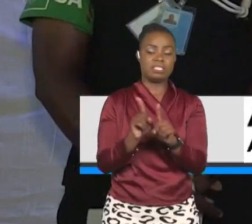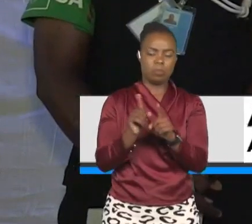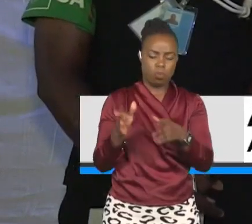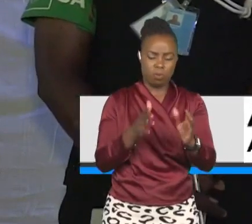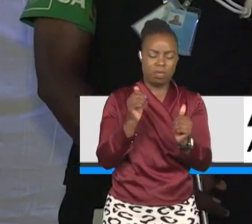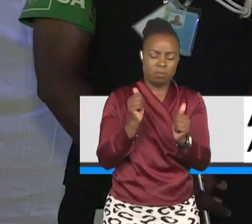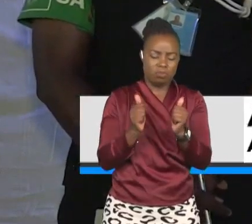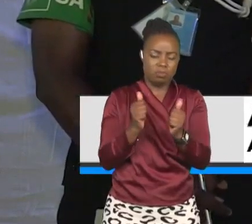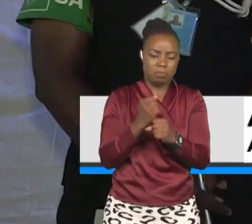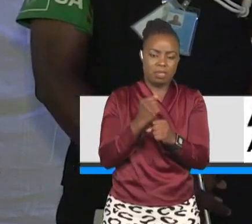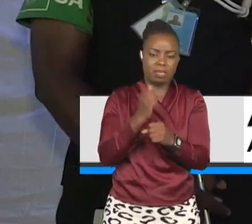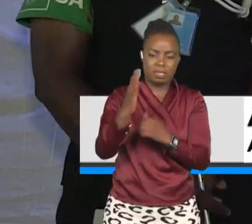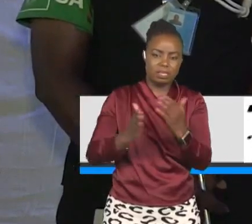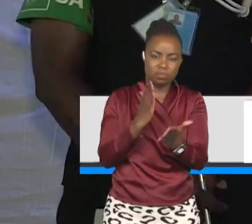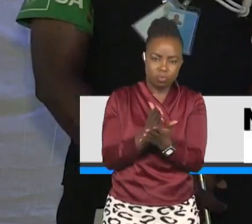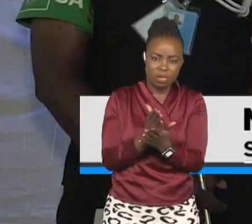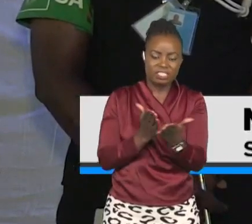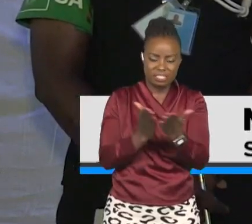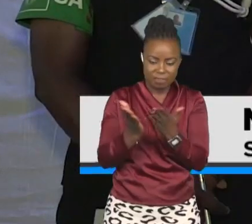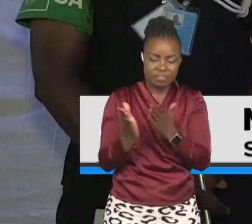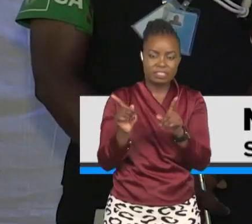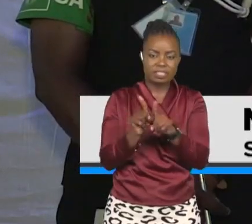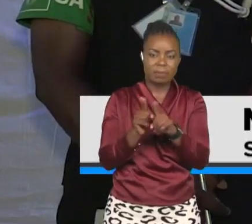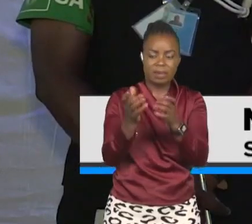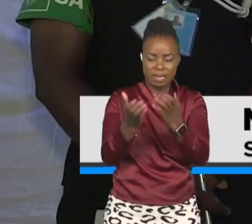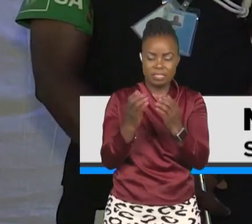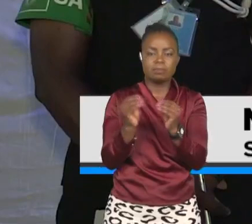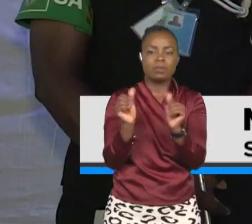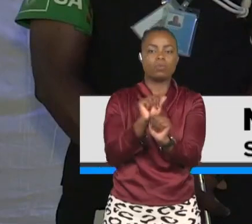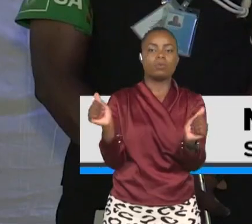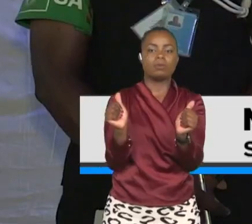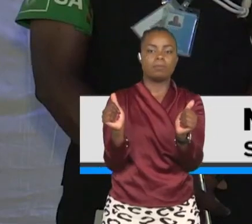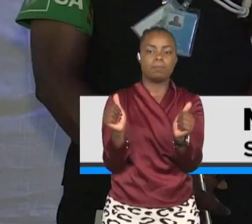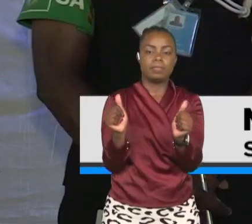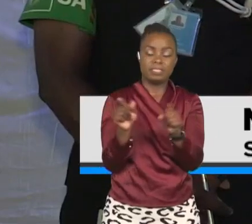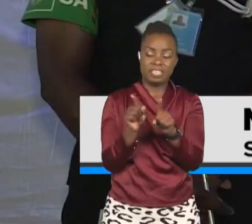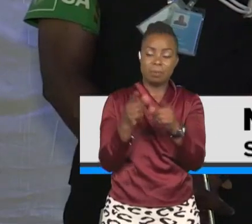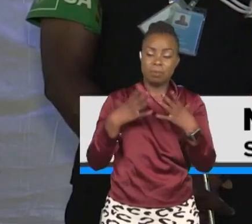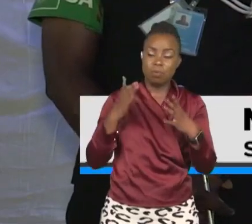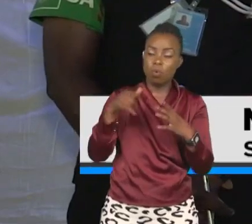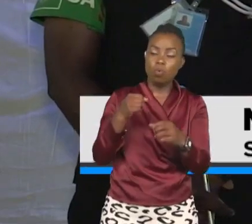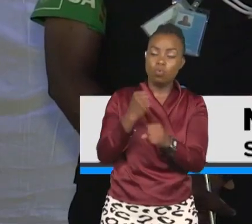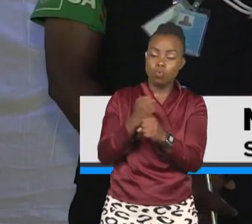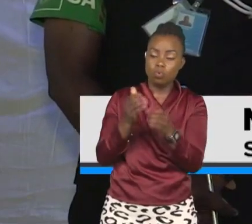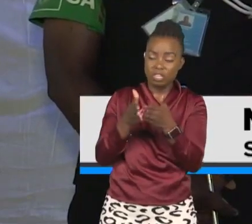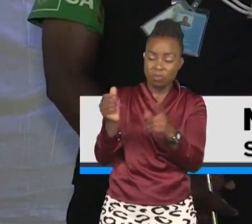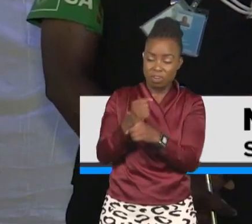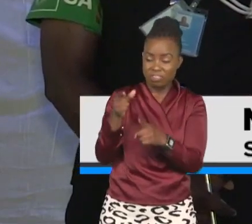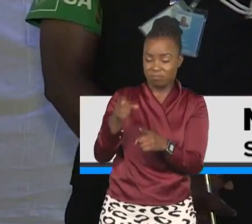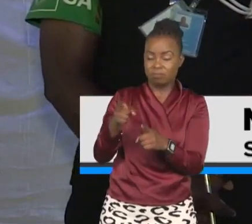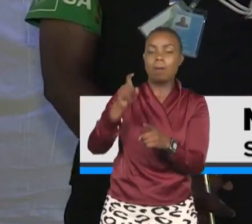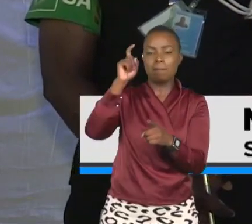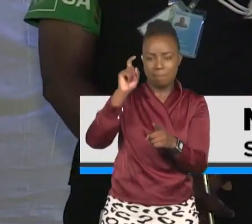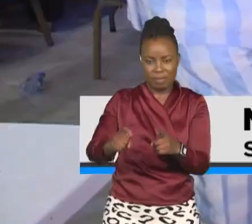service they need are met and that the perpetrators of the crime are brought